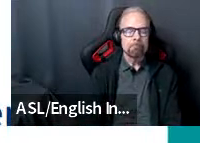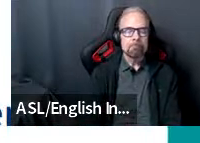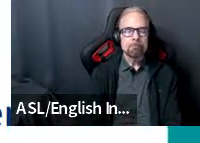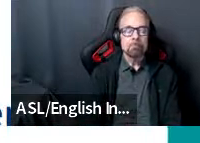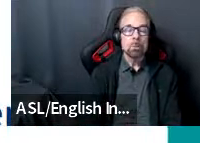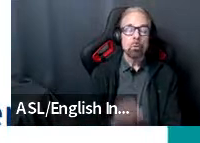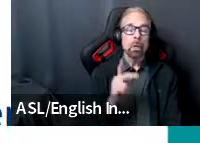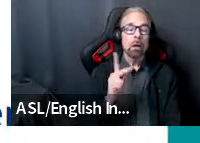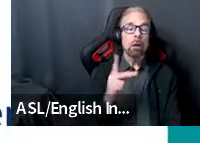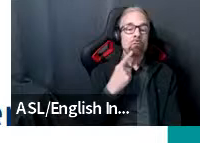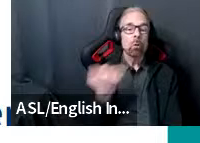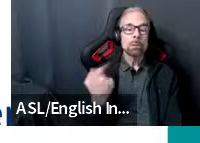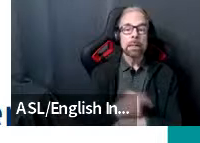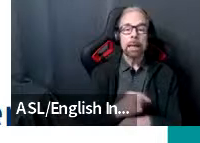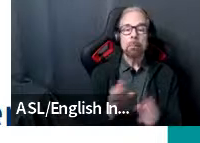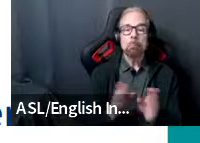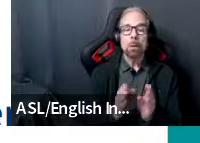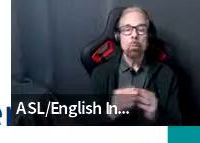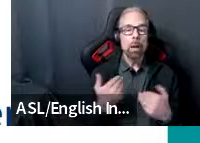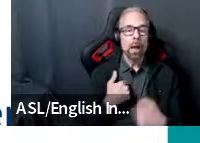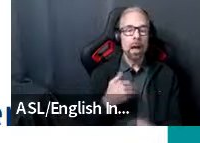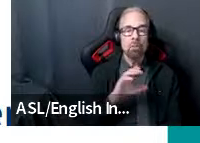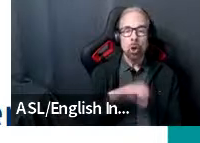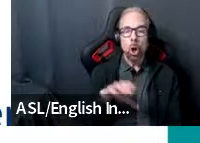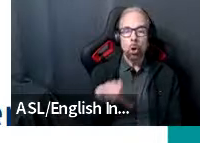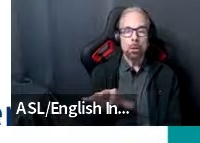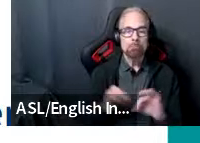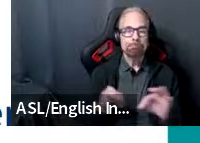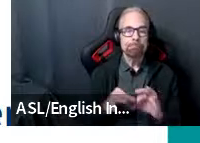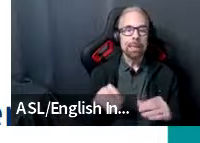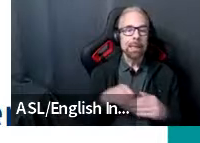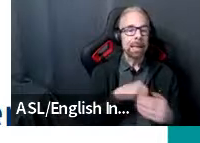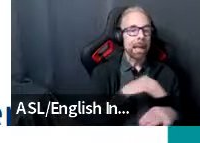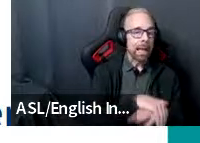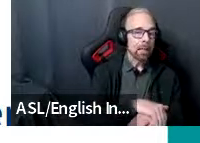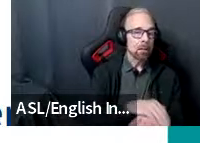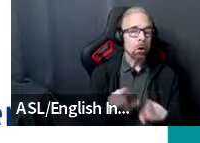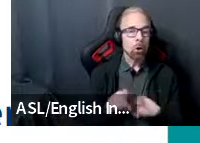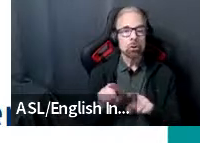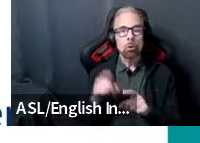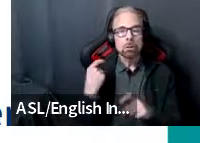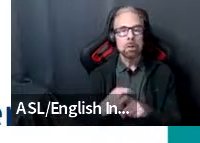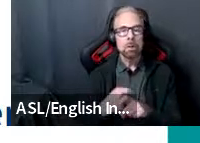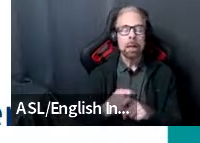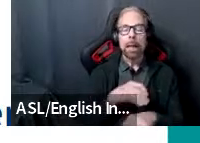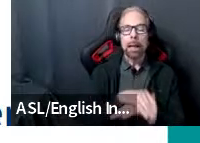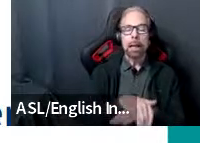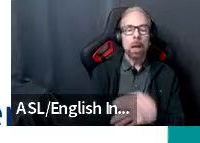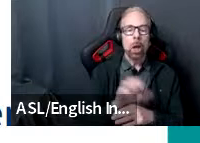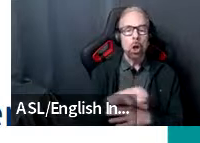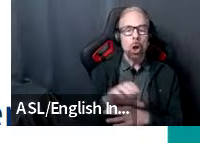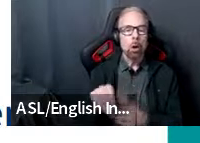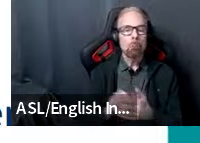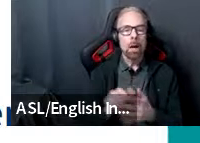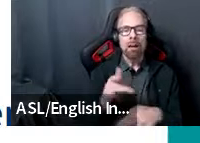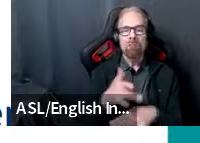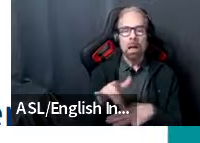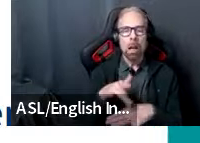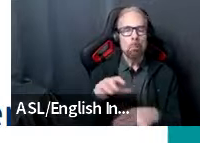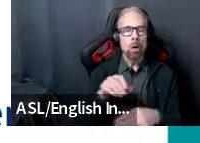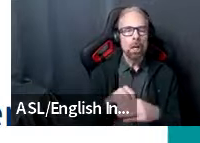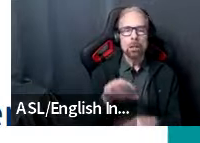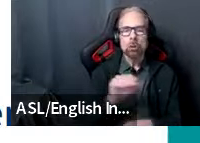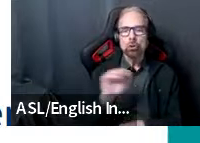Okay, so for today's meeting, we do have closed captions in English and Spanish. English closed captions are available within Zoom and